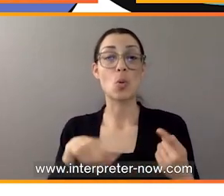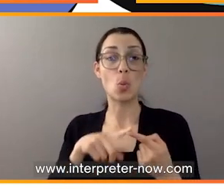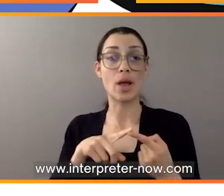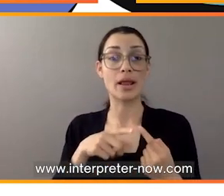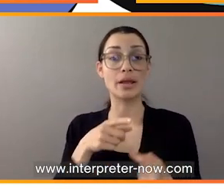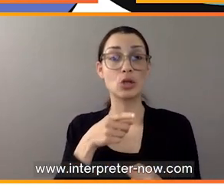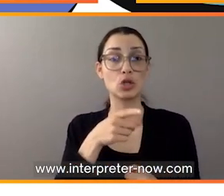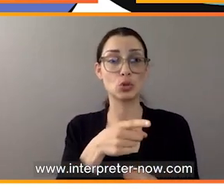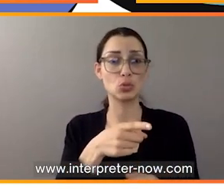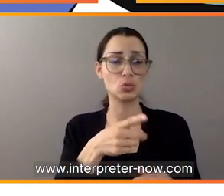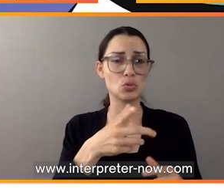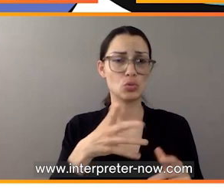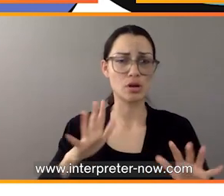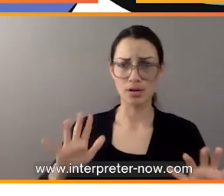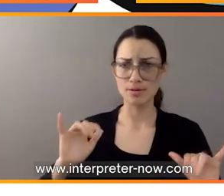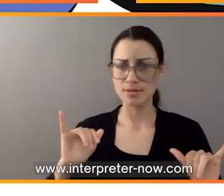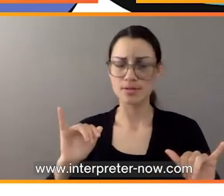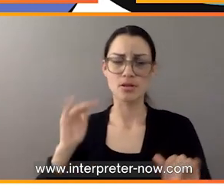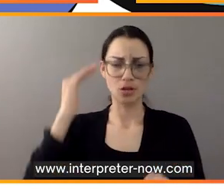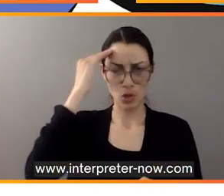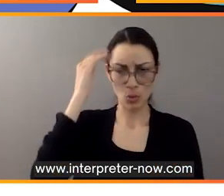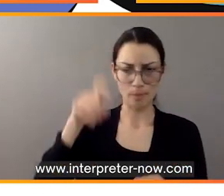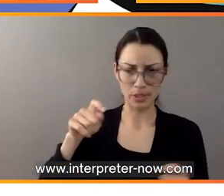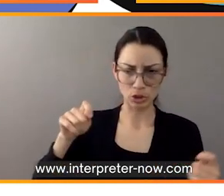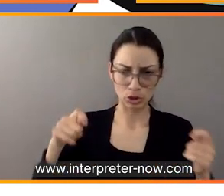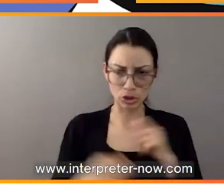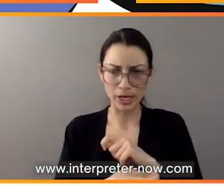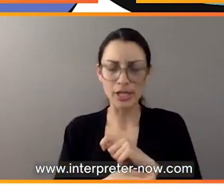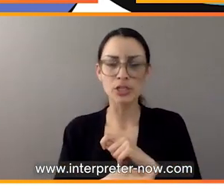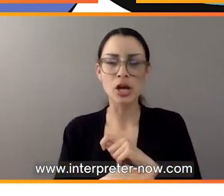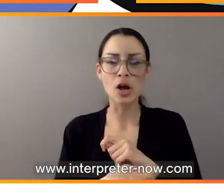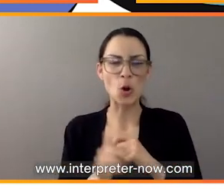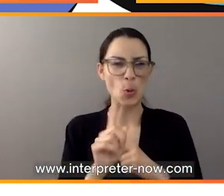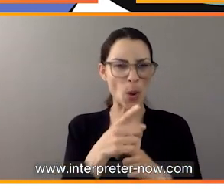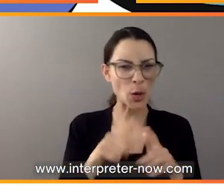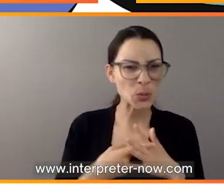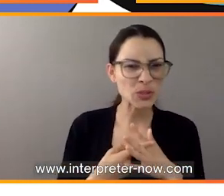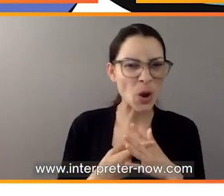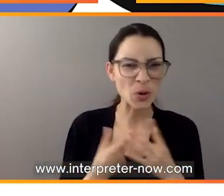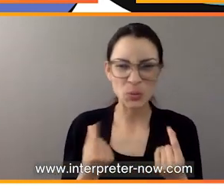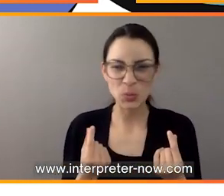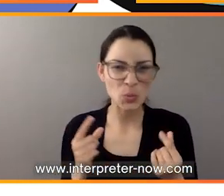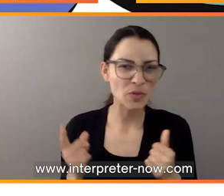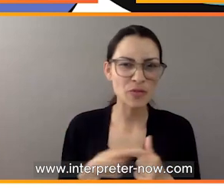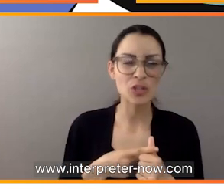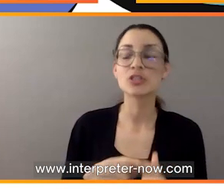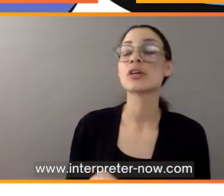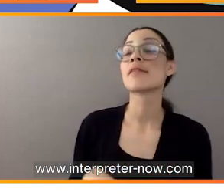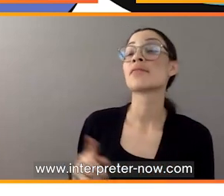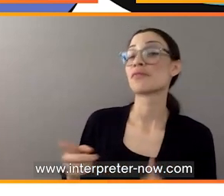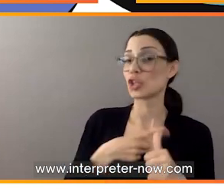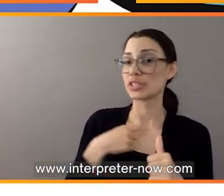happen, where do you start? Oh my gosh. I think I start with get real clarity and